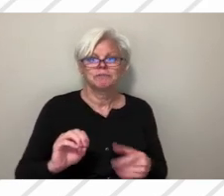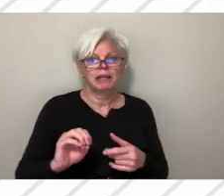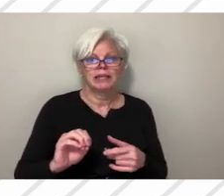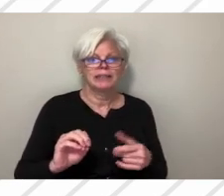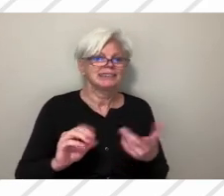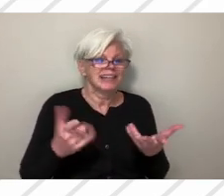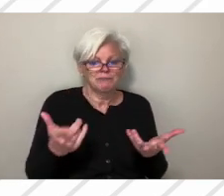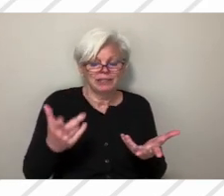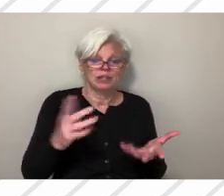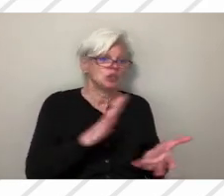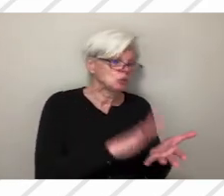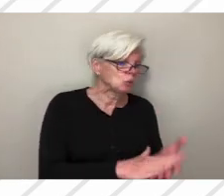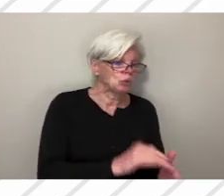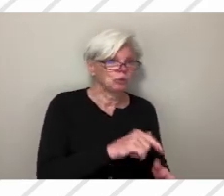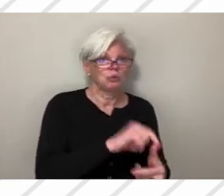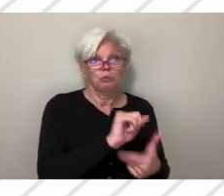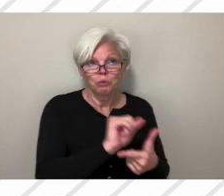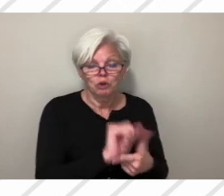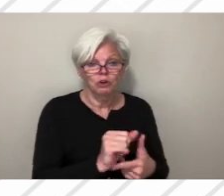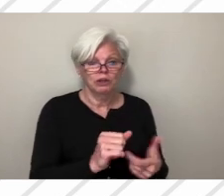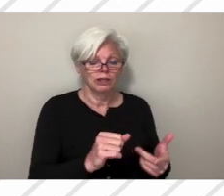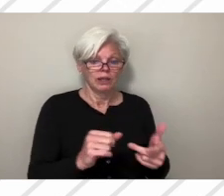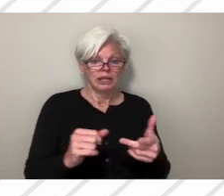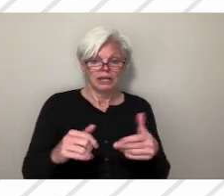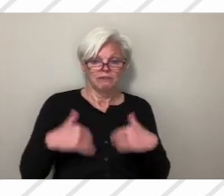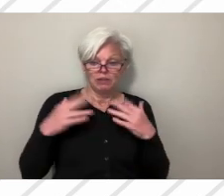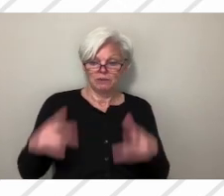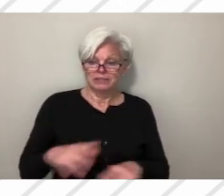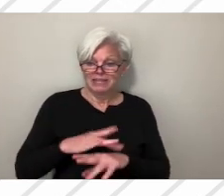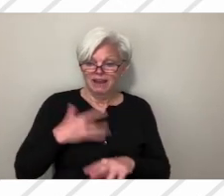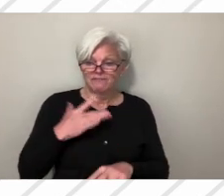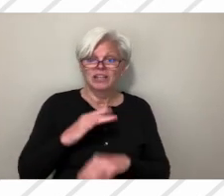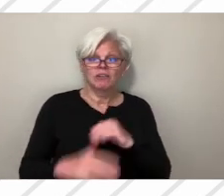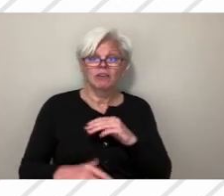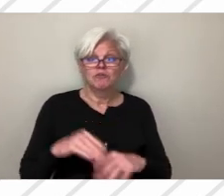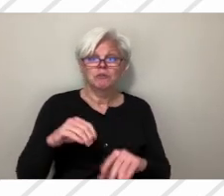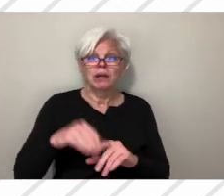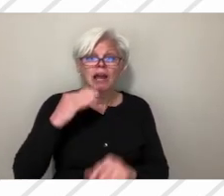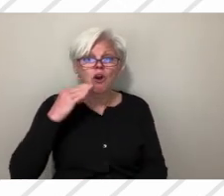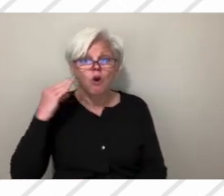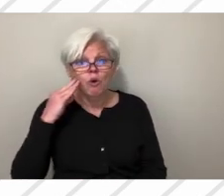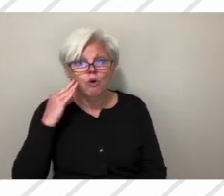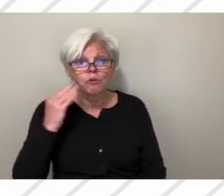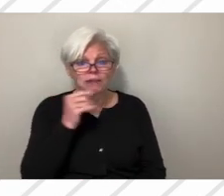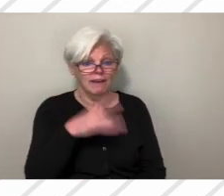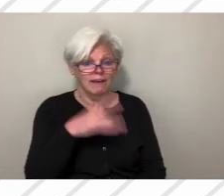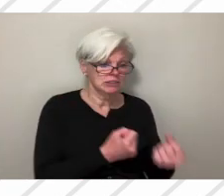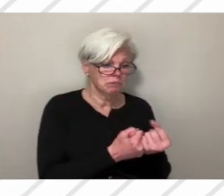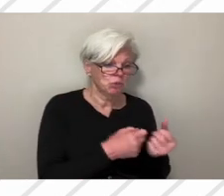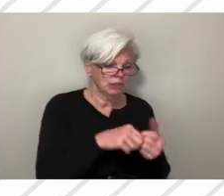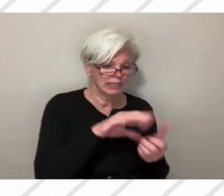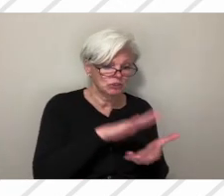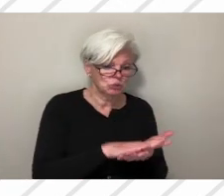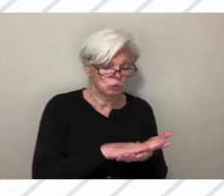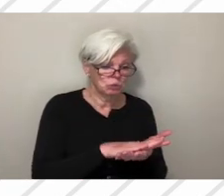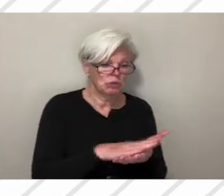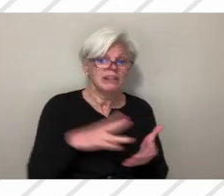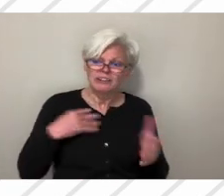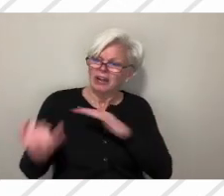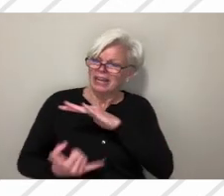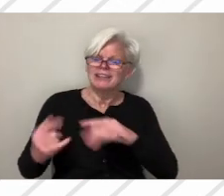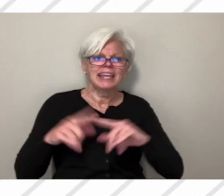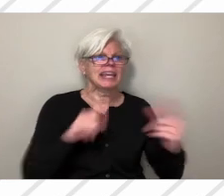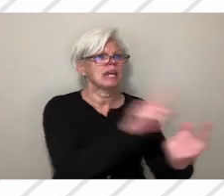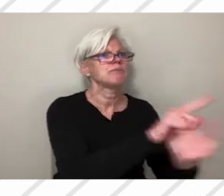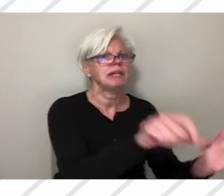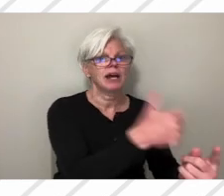young person that doesn't feel comfortable at home or supported at school can go to meet other people like them. They're isolated. We give them no spaces